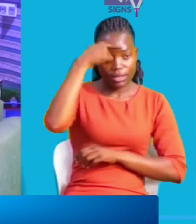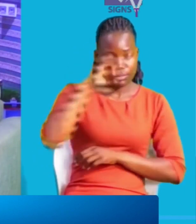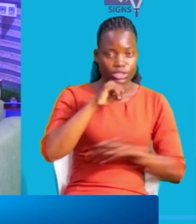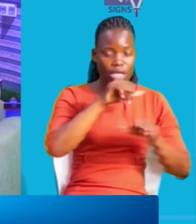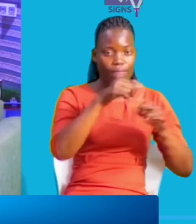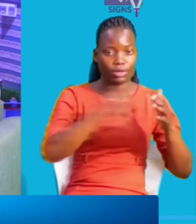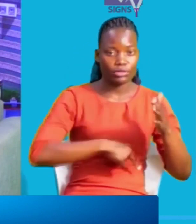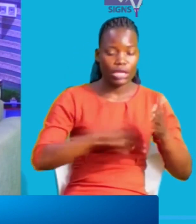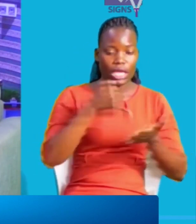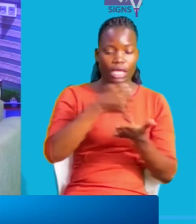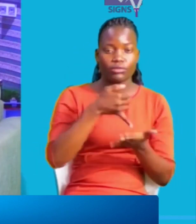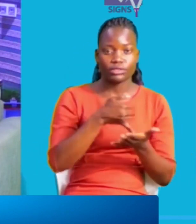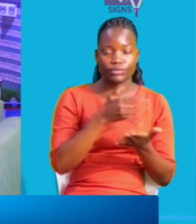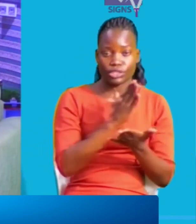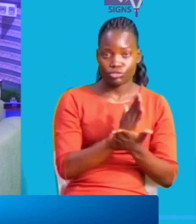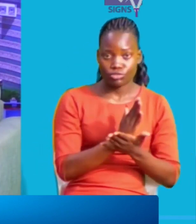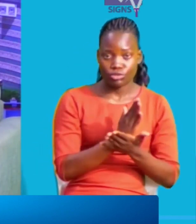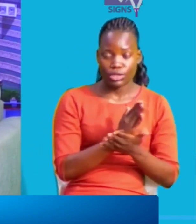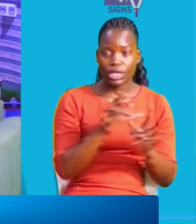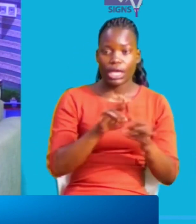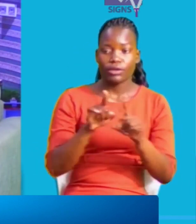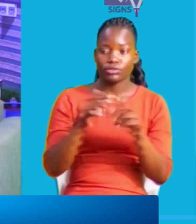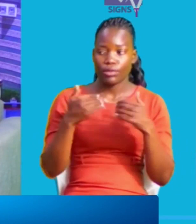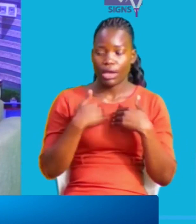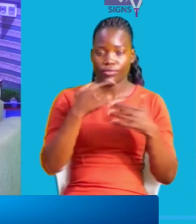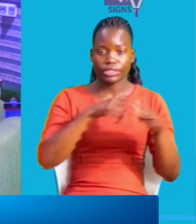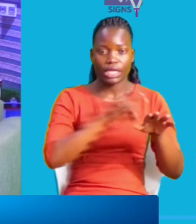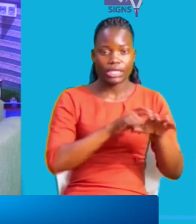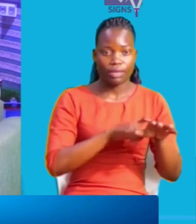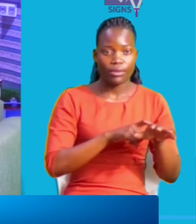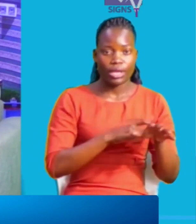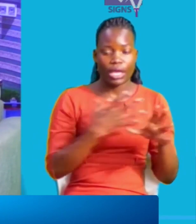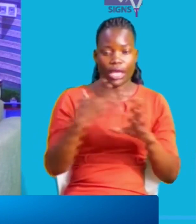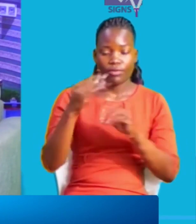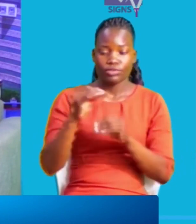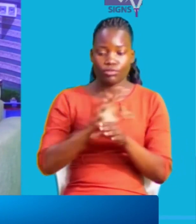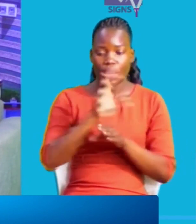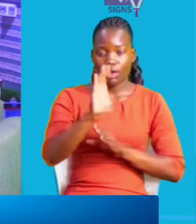pertaining inclusivity. Yeah. Especially there's a time when I attended a course